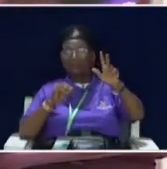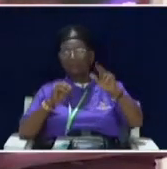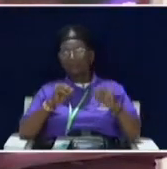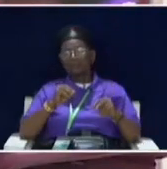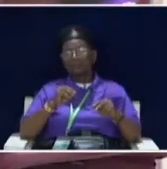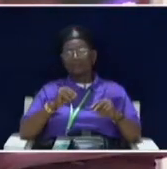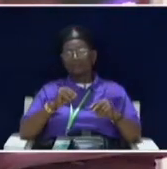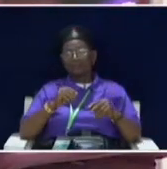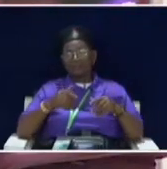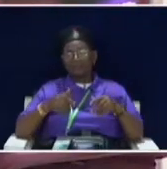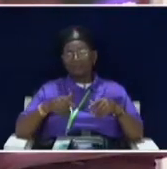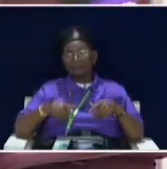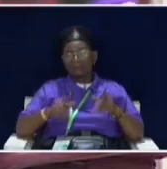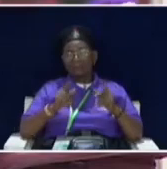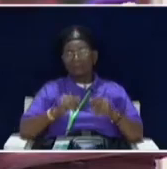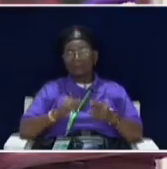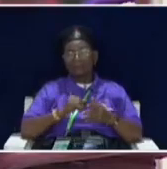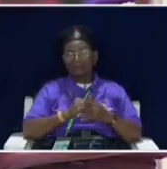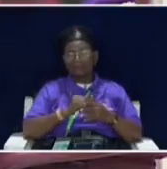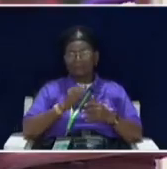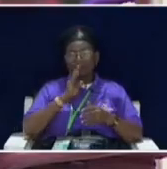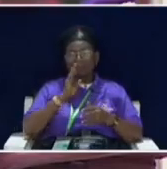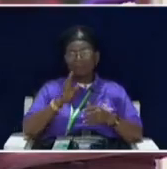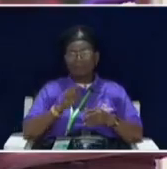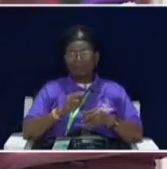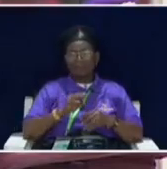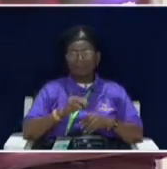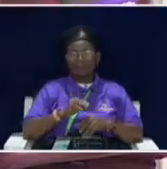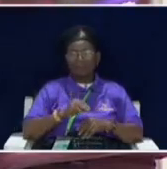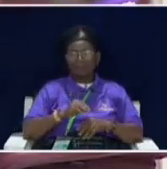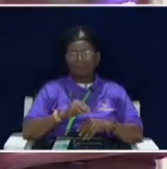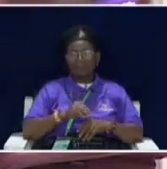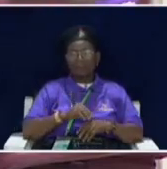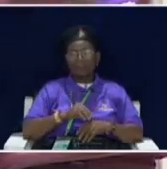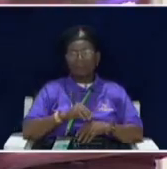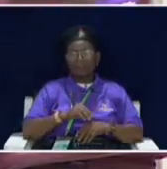Let it be like my own usual